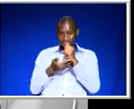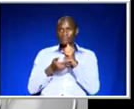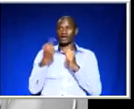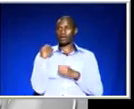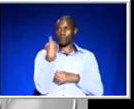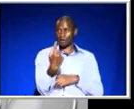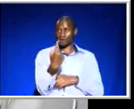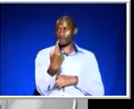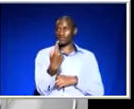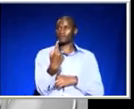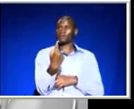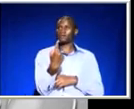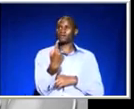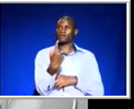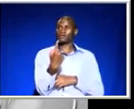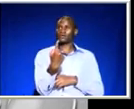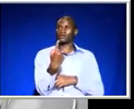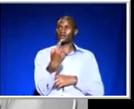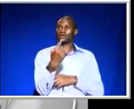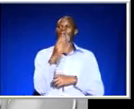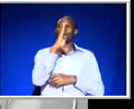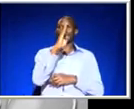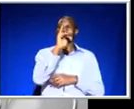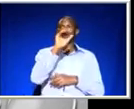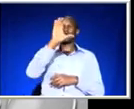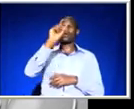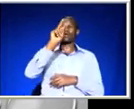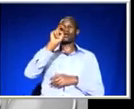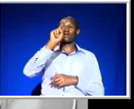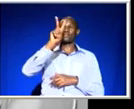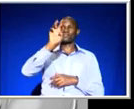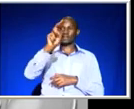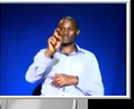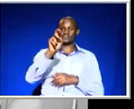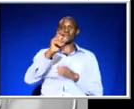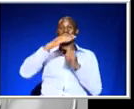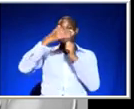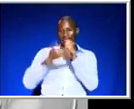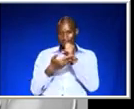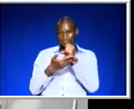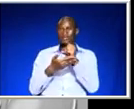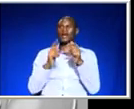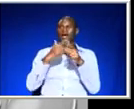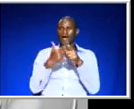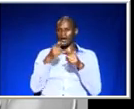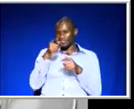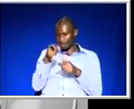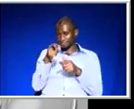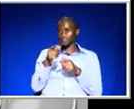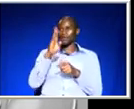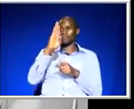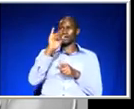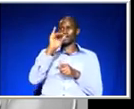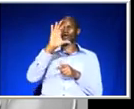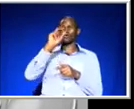One is the biconvex lens. And the biconvex lens